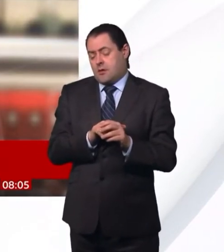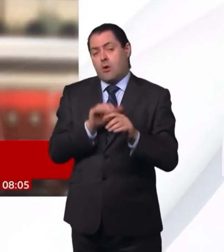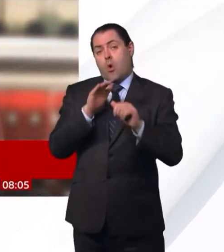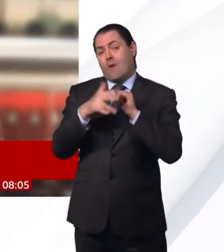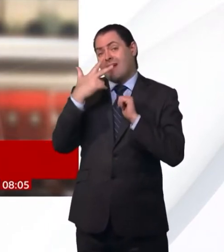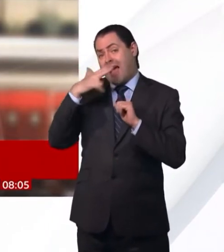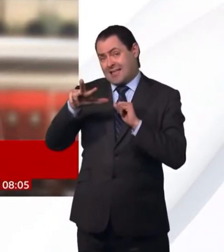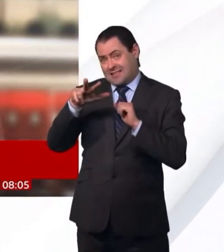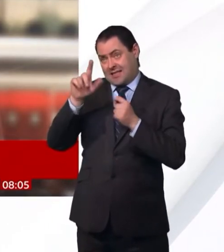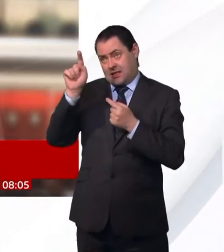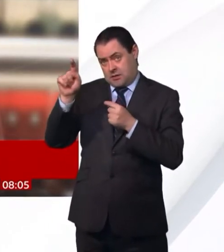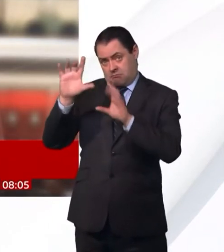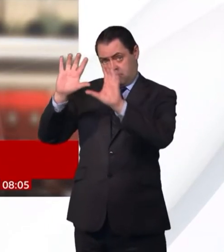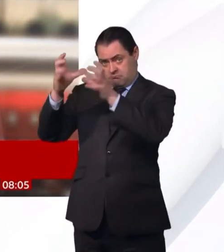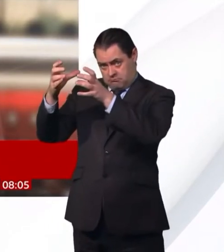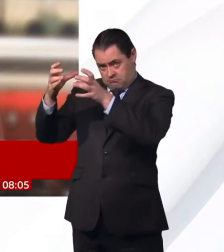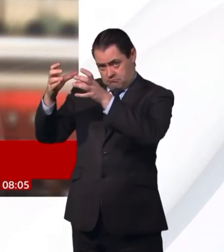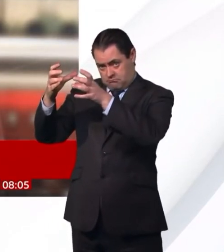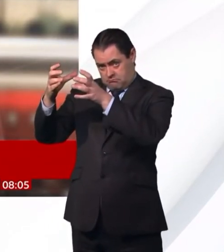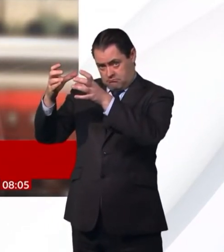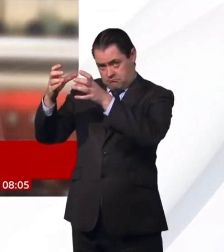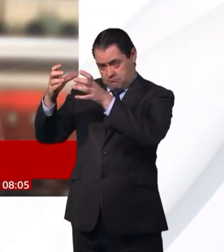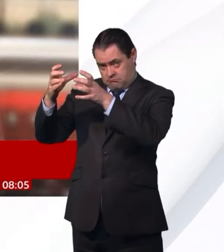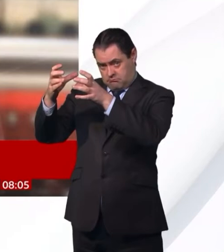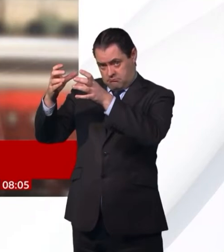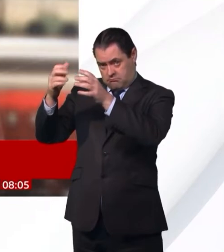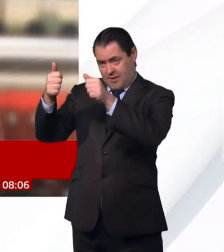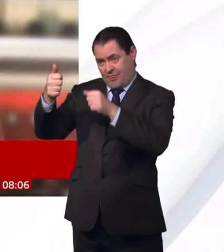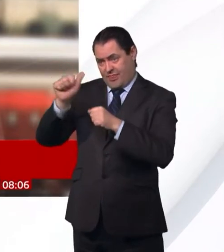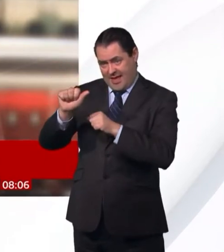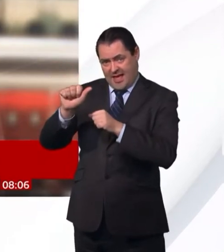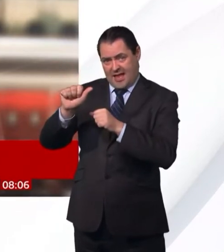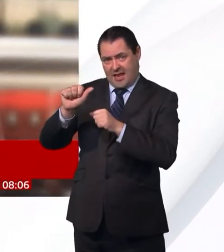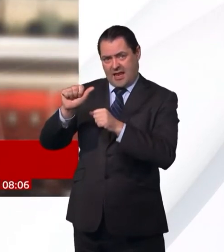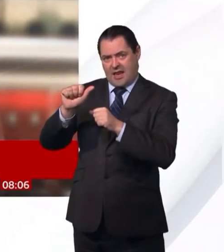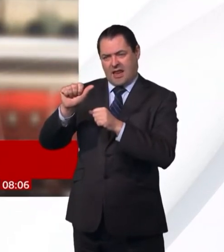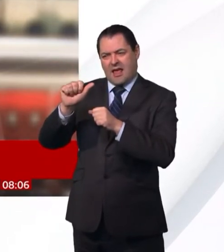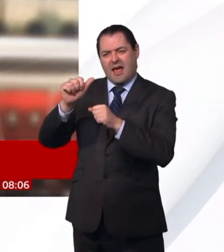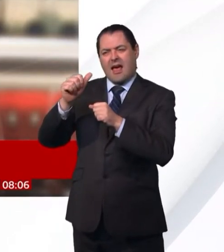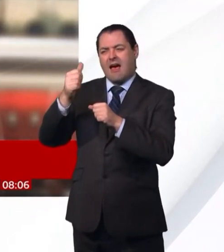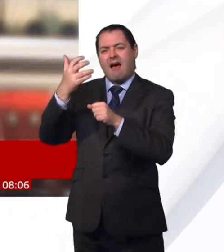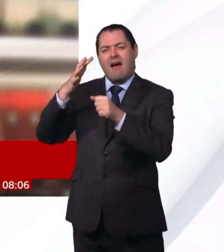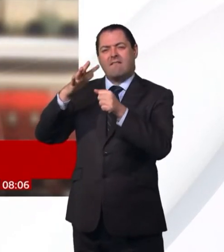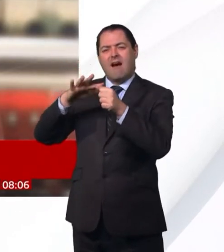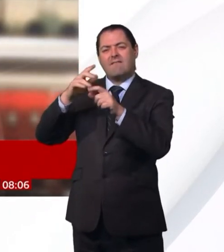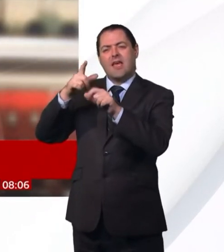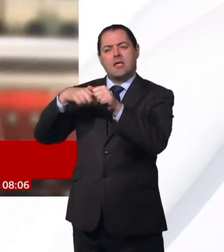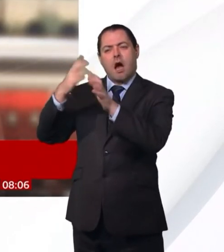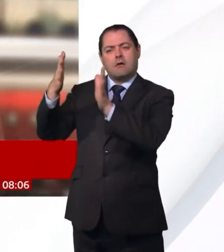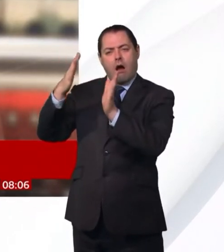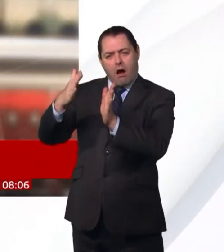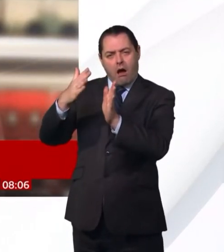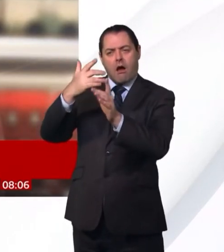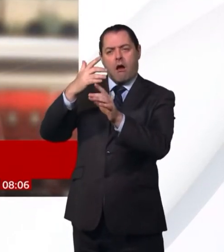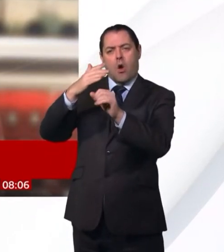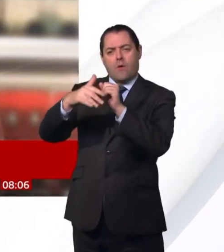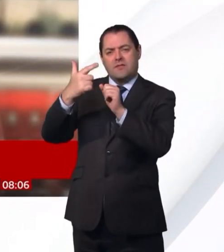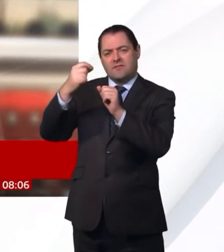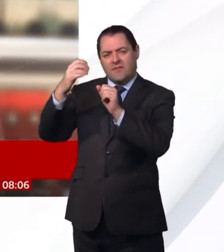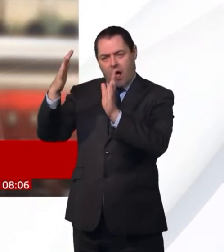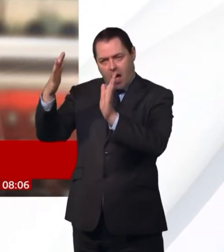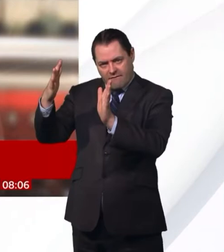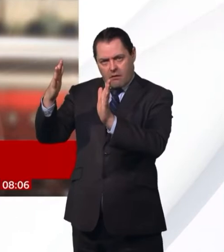80s, and then after the over 80s are done, we'll then go in tranches of 5 years, the 75 plus, the 70